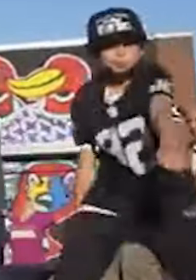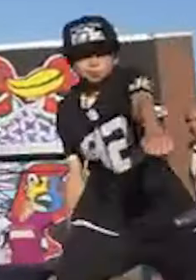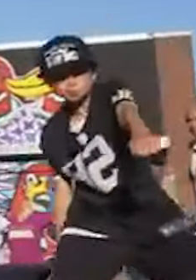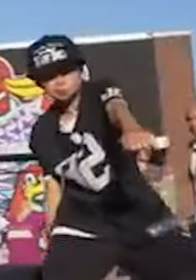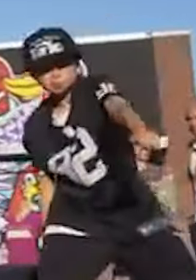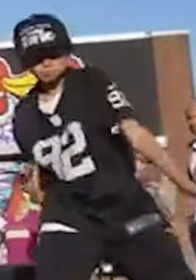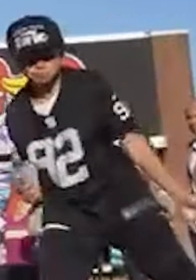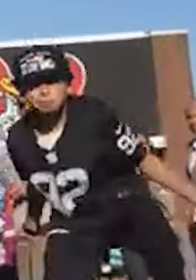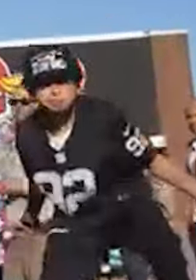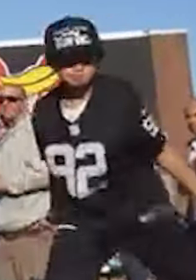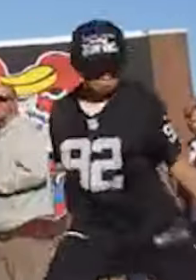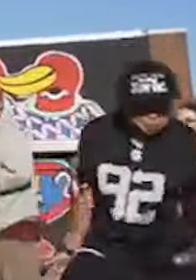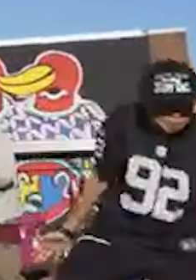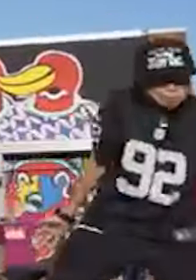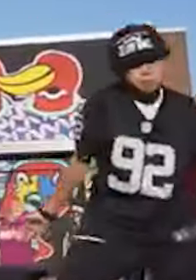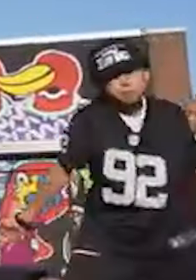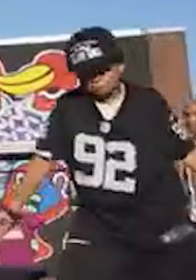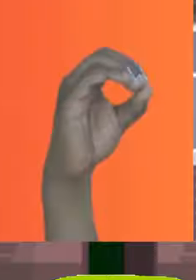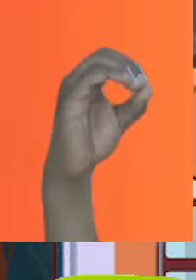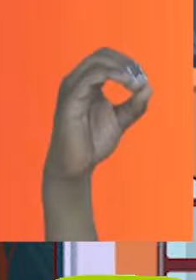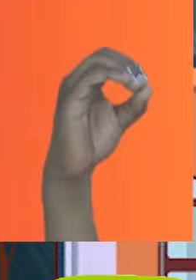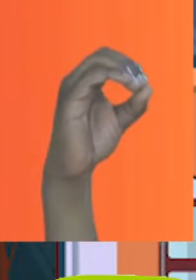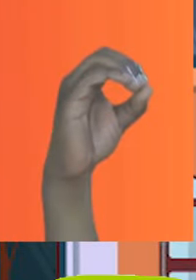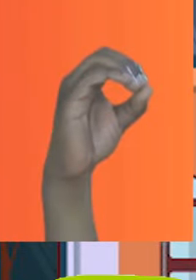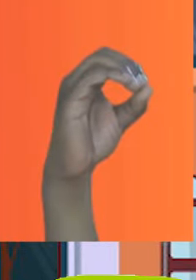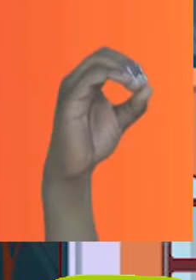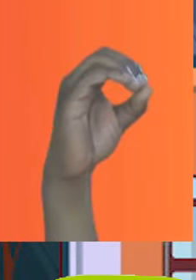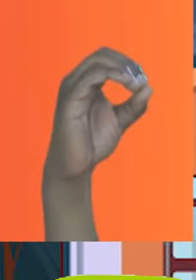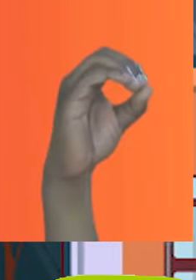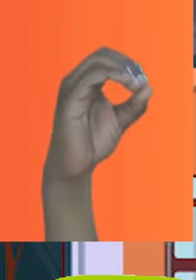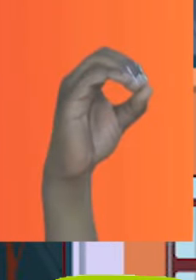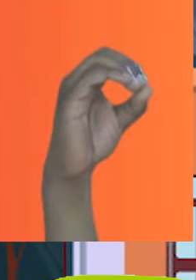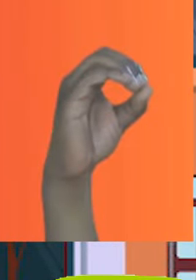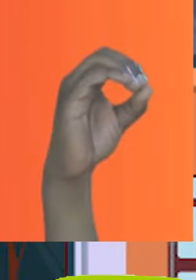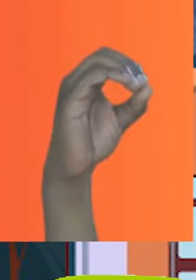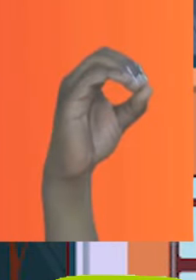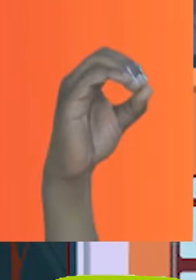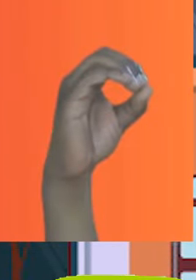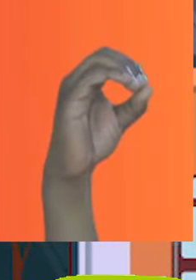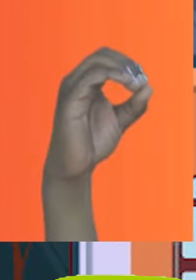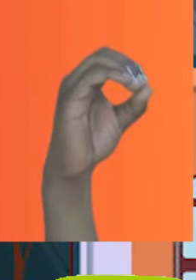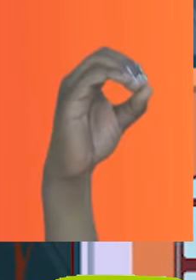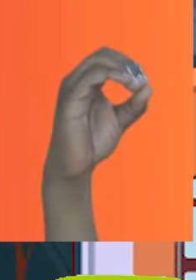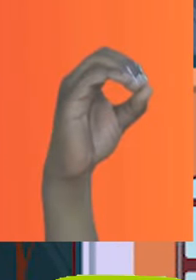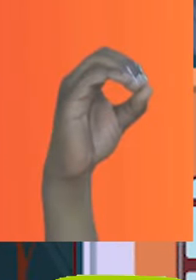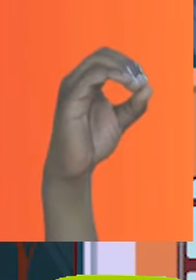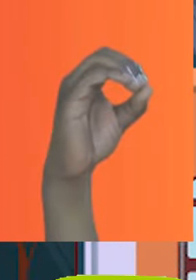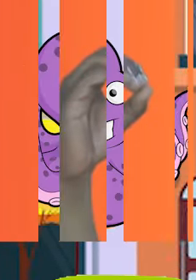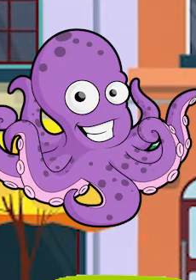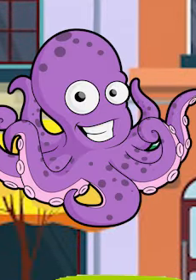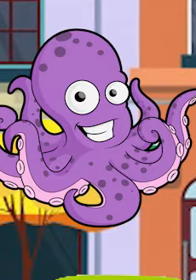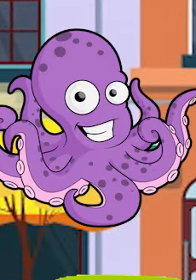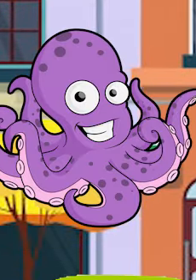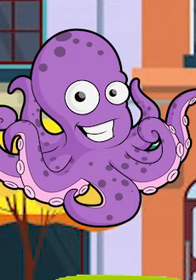whip. Watch me nay. Let's go. This is the letter O. This is the letter